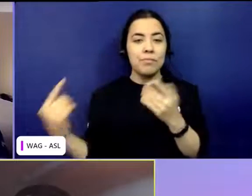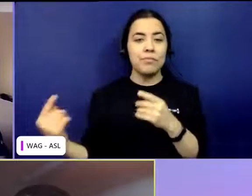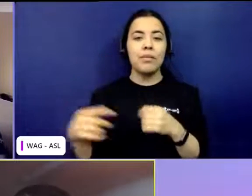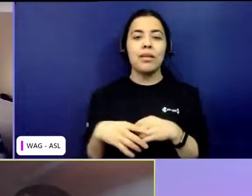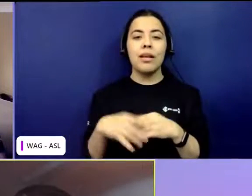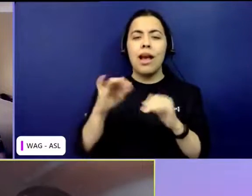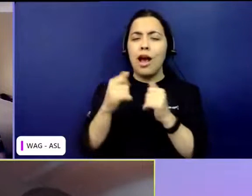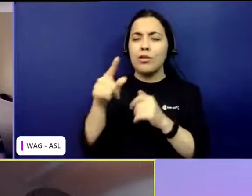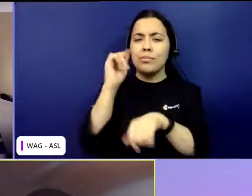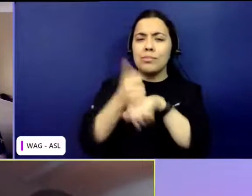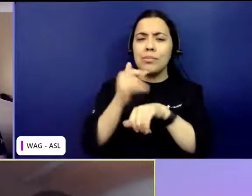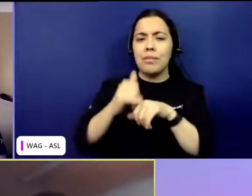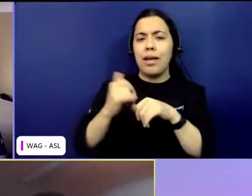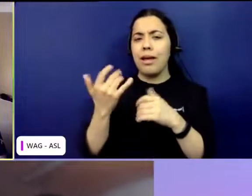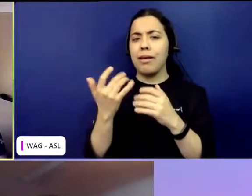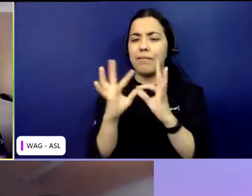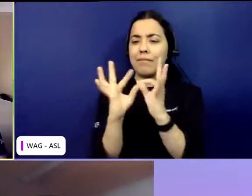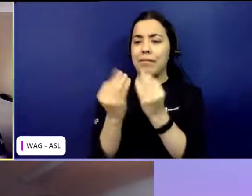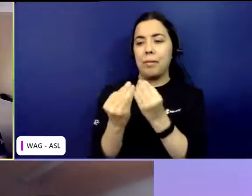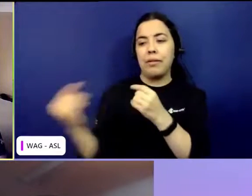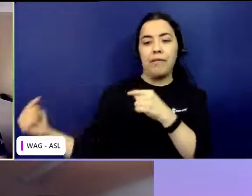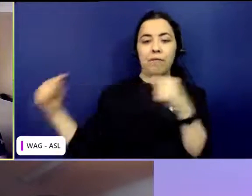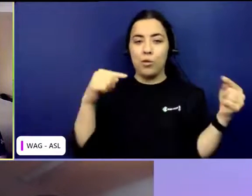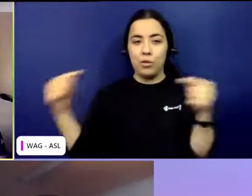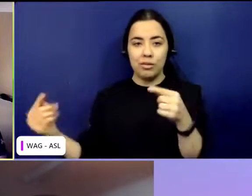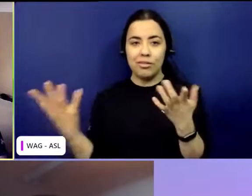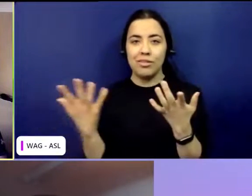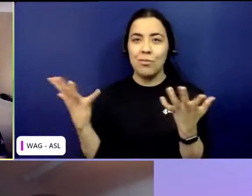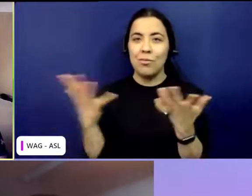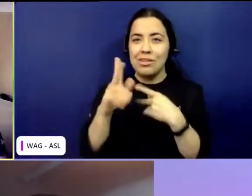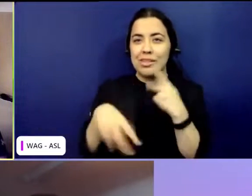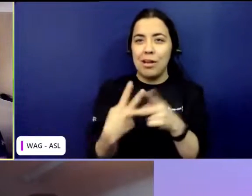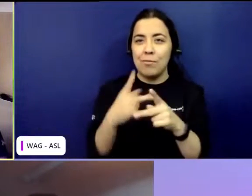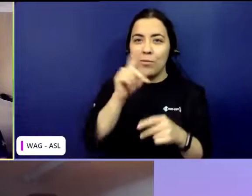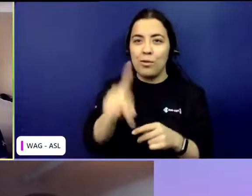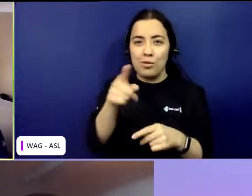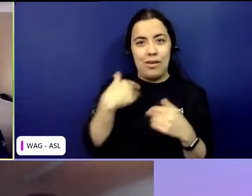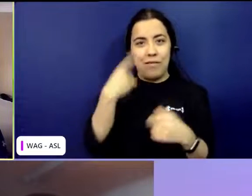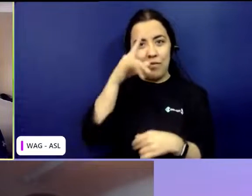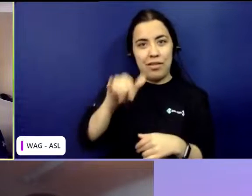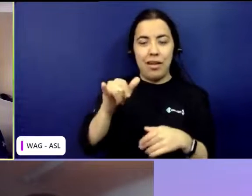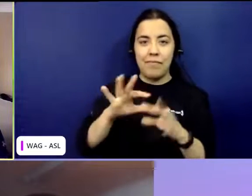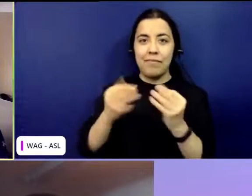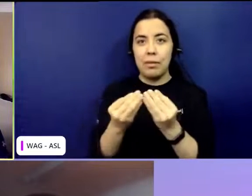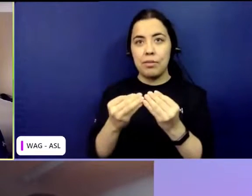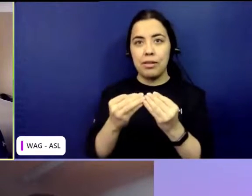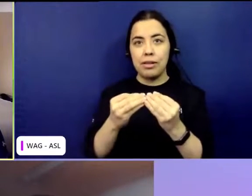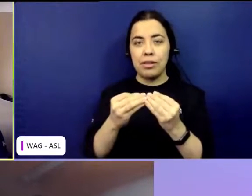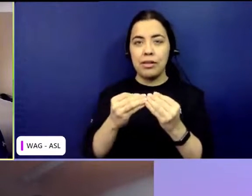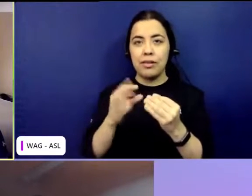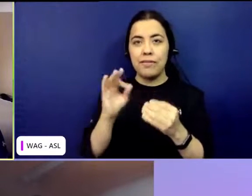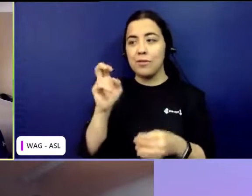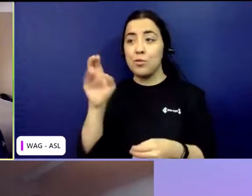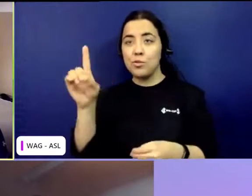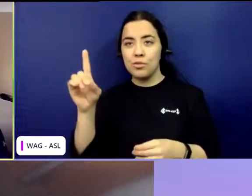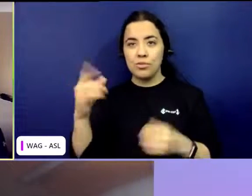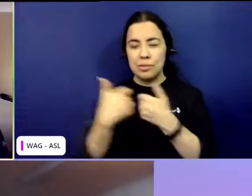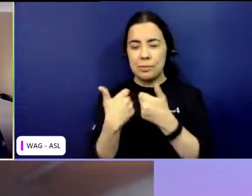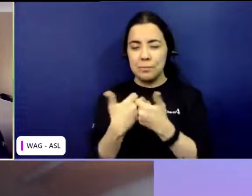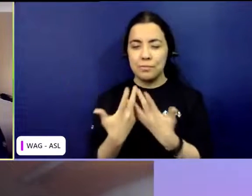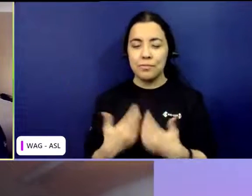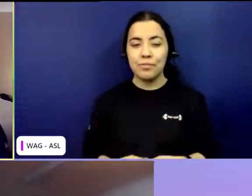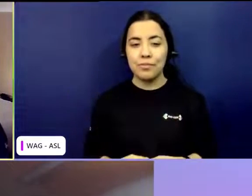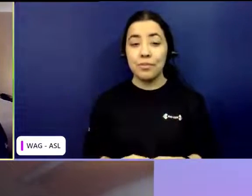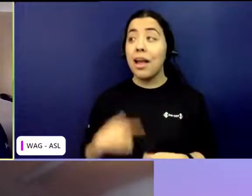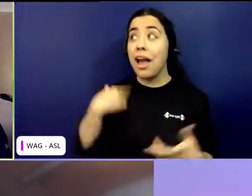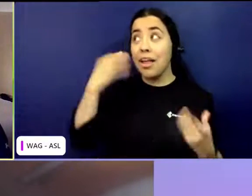Feud? Like, what kind of questions did you have? Okay, so again, when I think about this, it makes me laugh because it was a